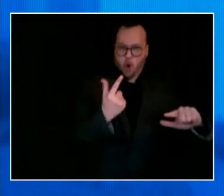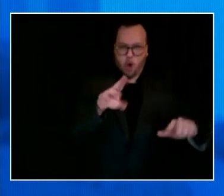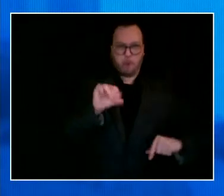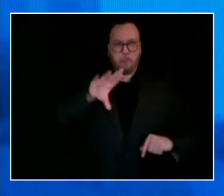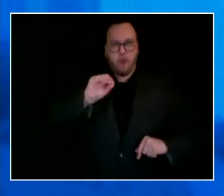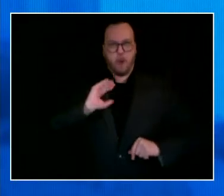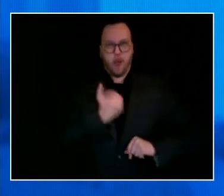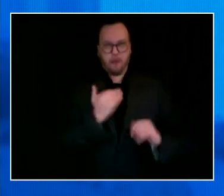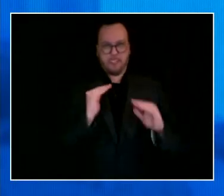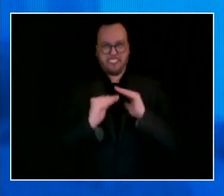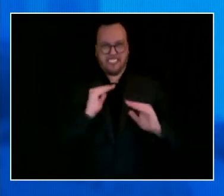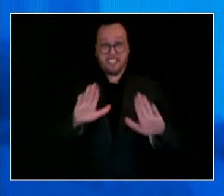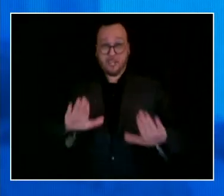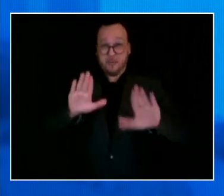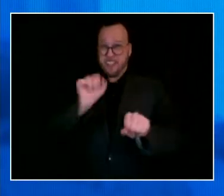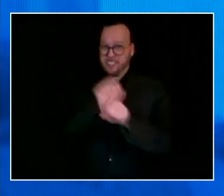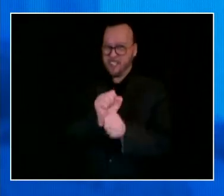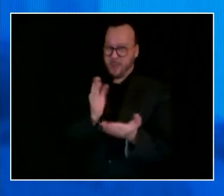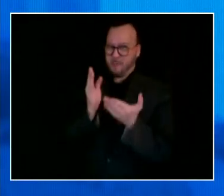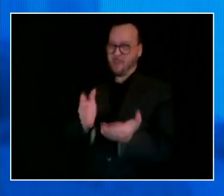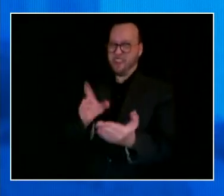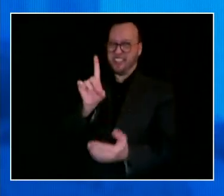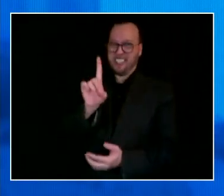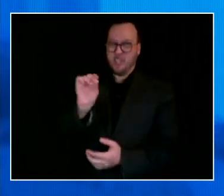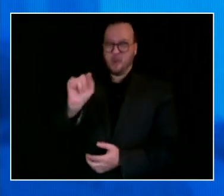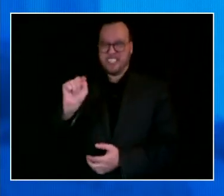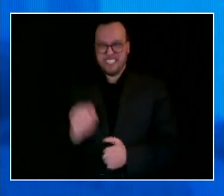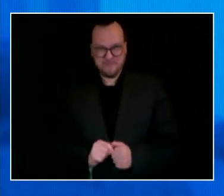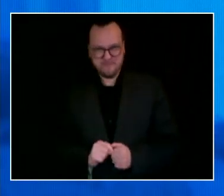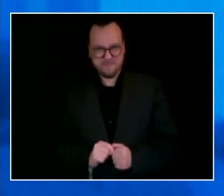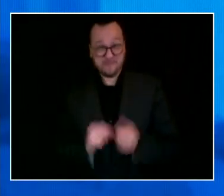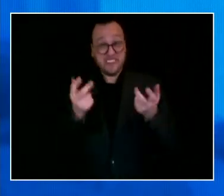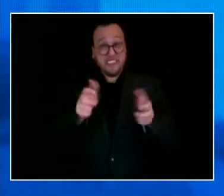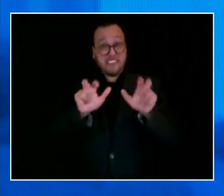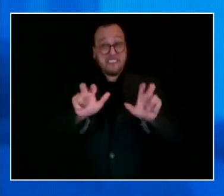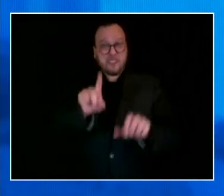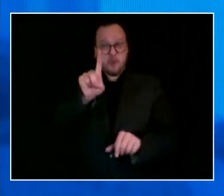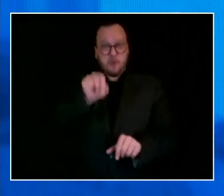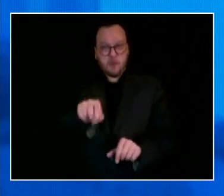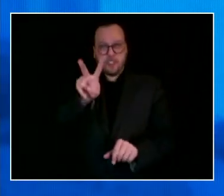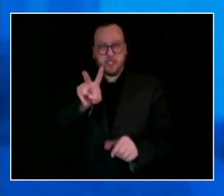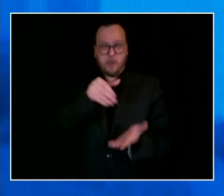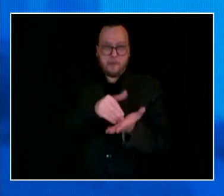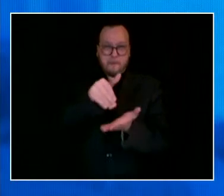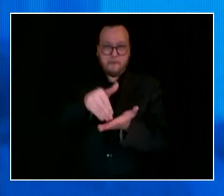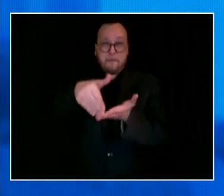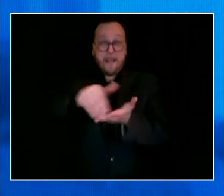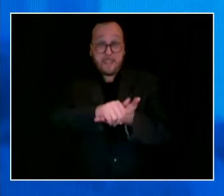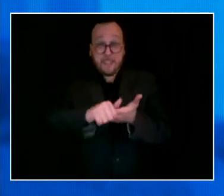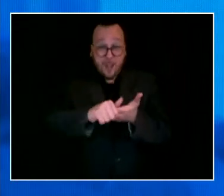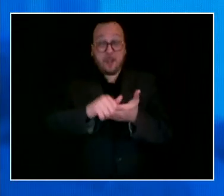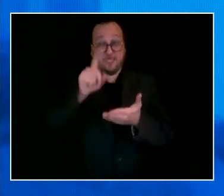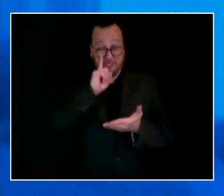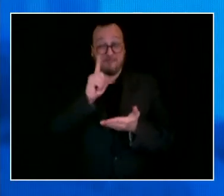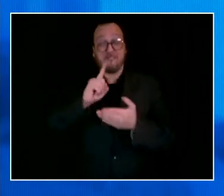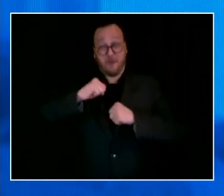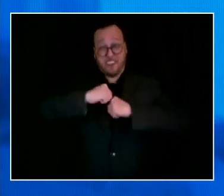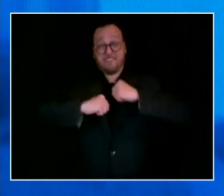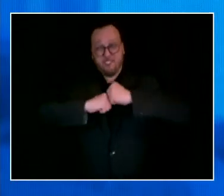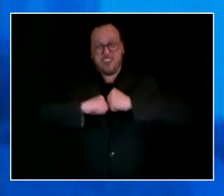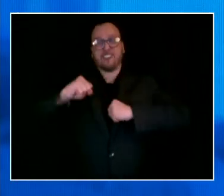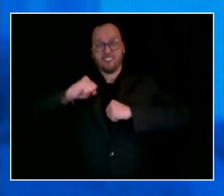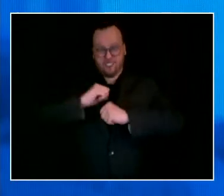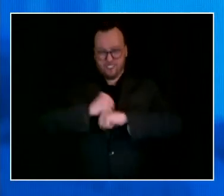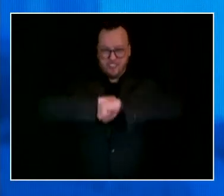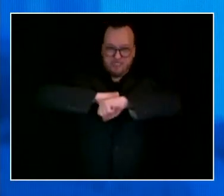Great job over at DOT. And invested $1.2 billion in infrastructure and resiliency initiatives to